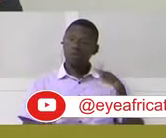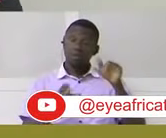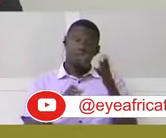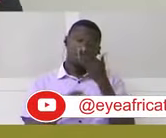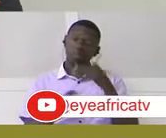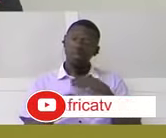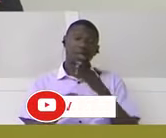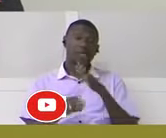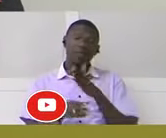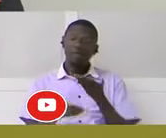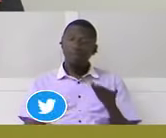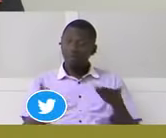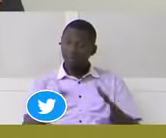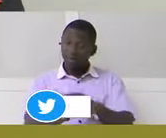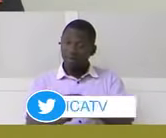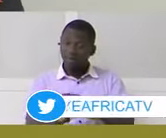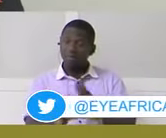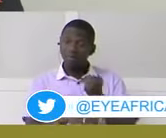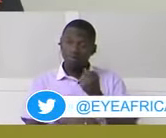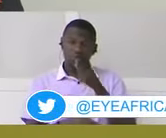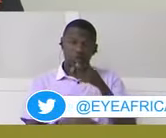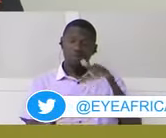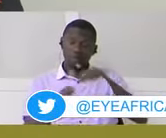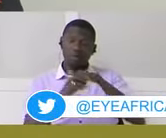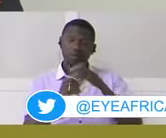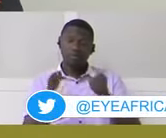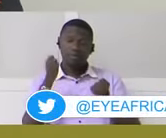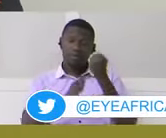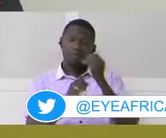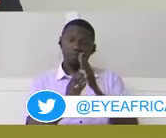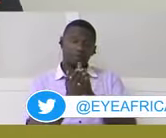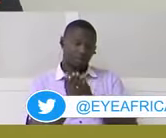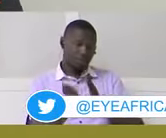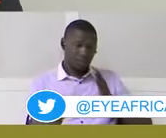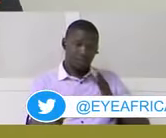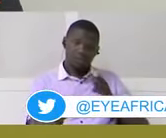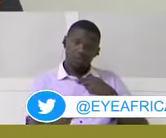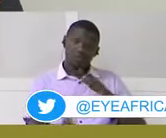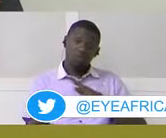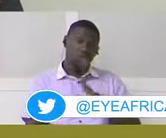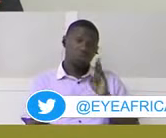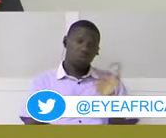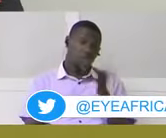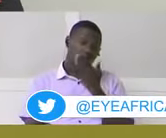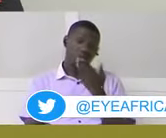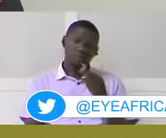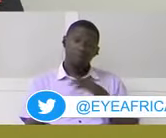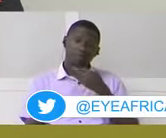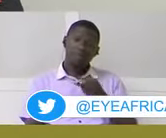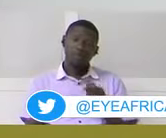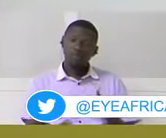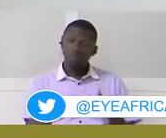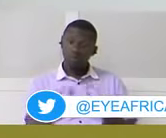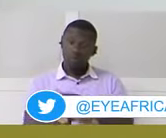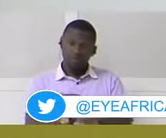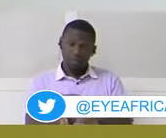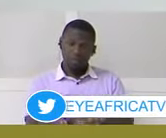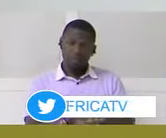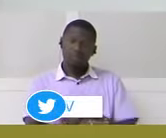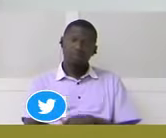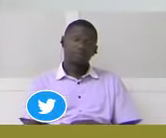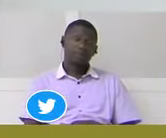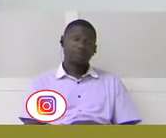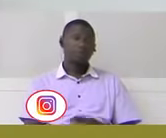that convoy. Ebe convoy kuno nyanyani, bari mana tama be umulu dodo ndina bade uto. Honestly,